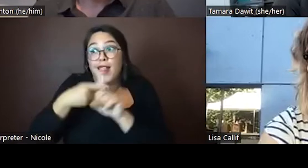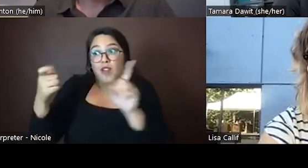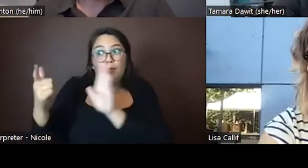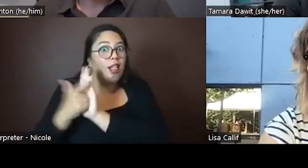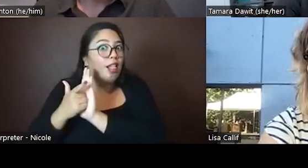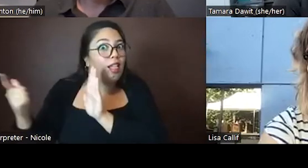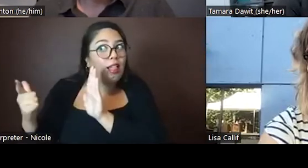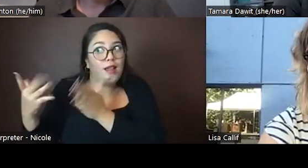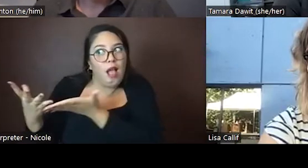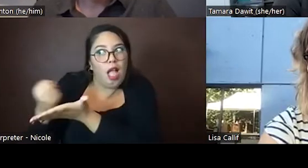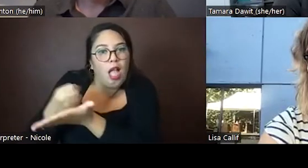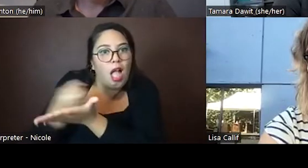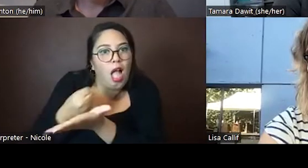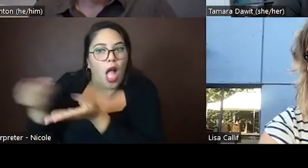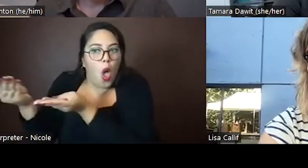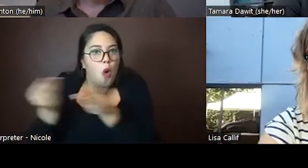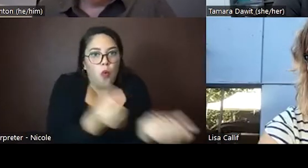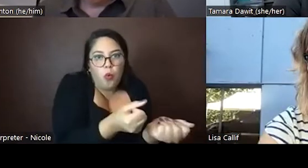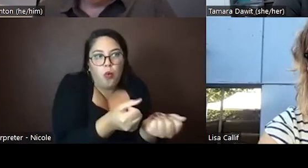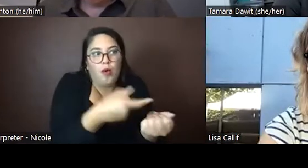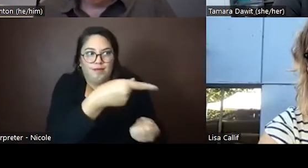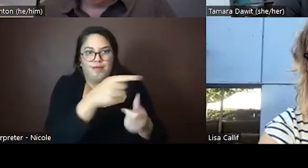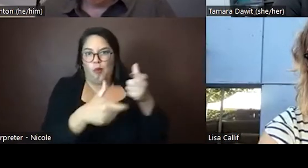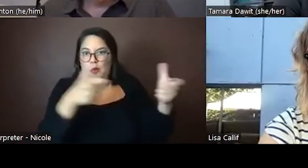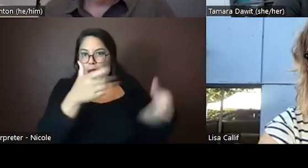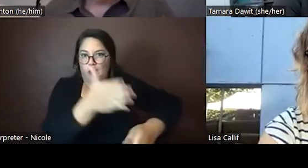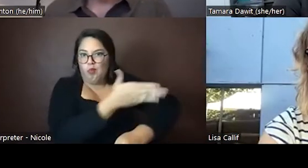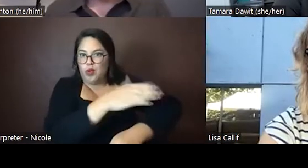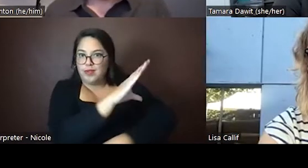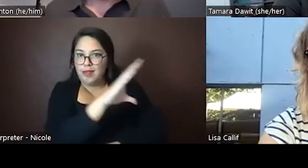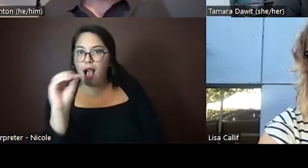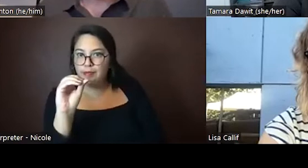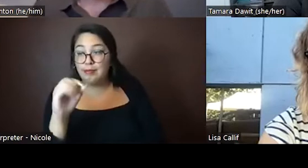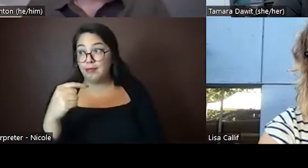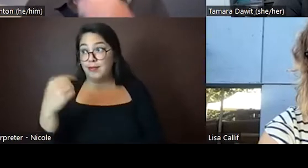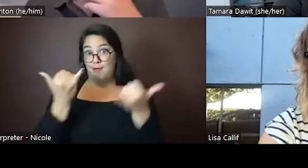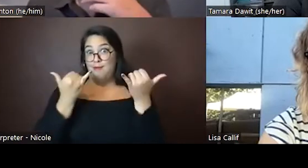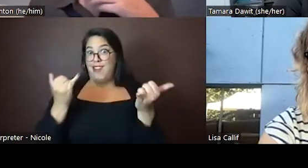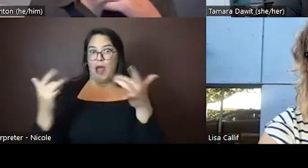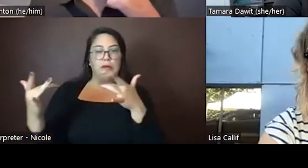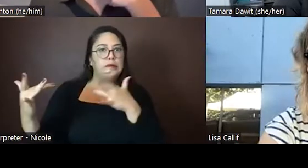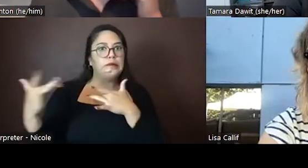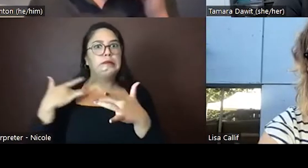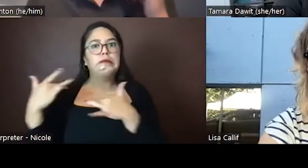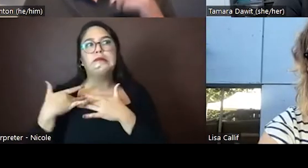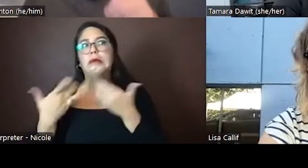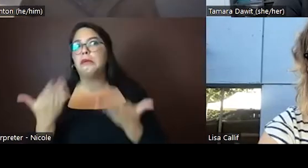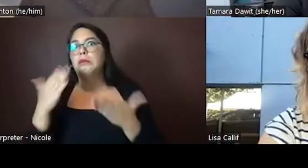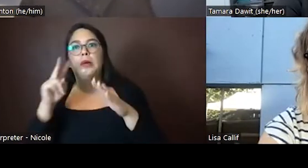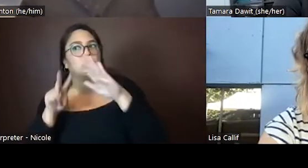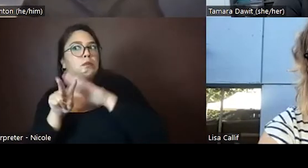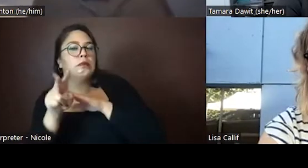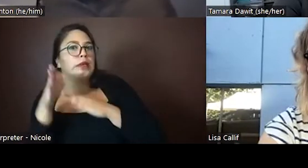record labels. And I'm quite concerned that that's going to be, you know, the next future of what's happening,